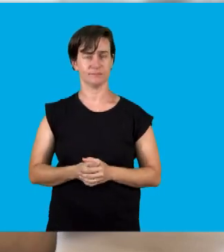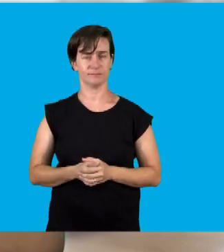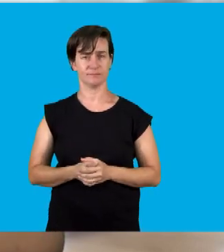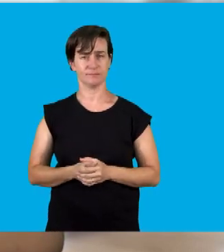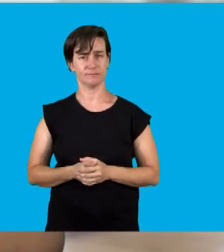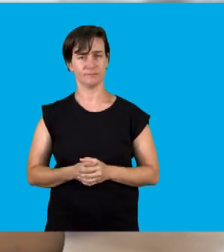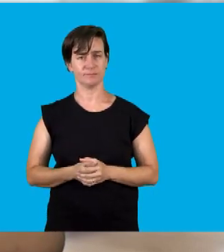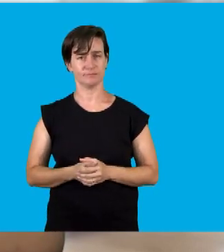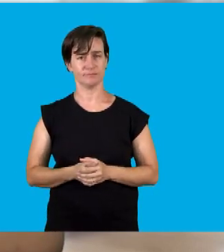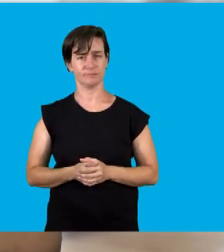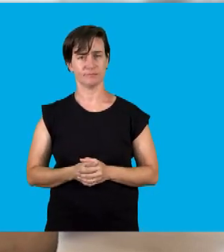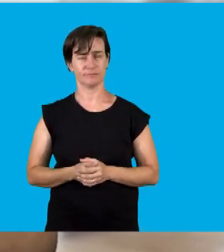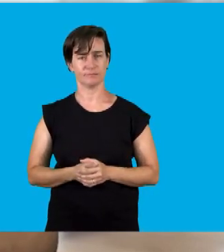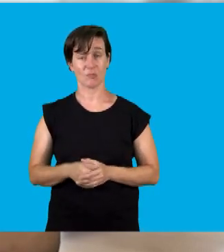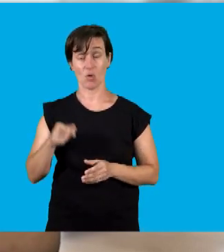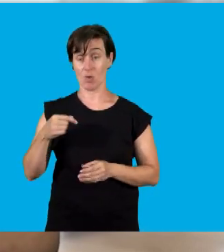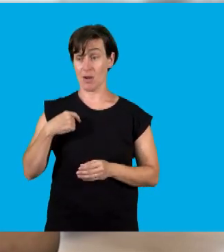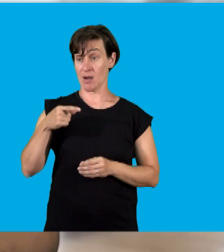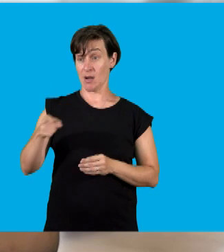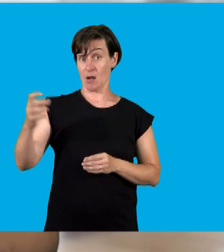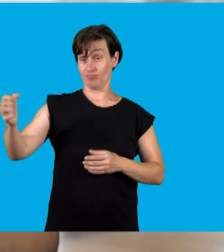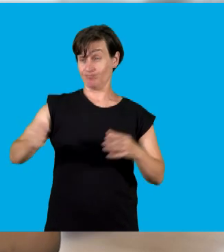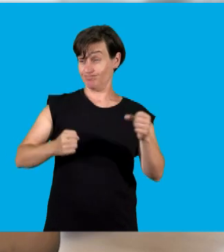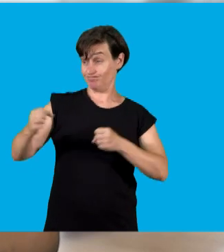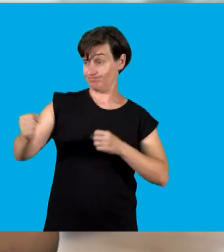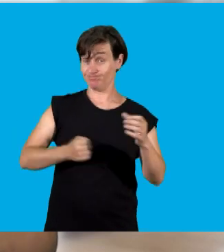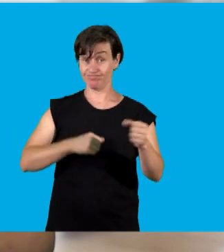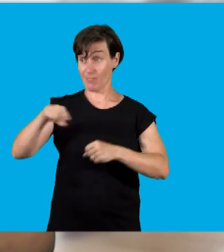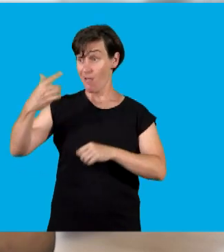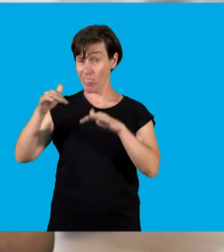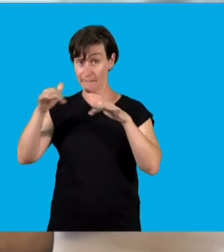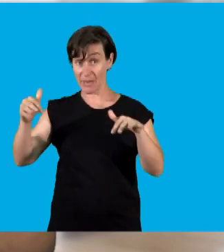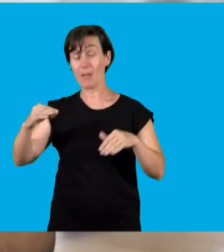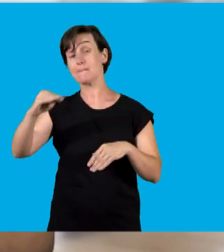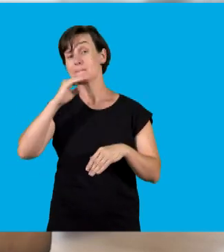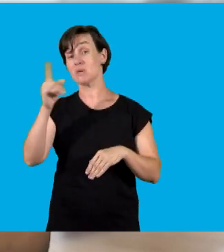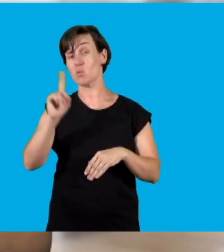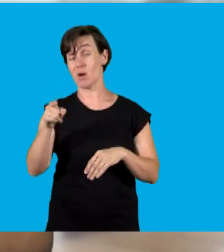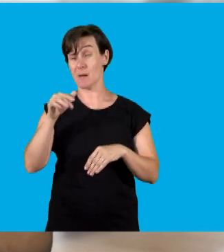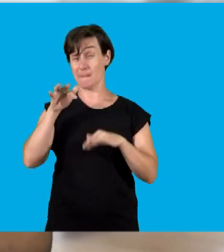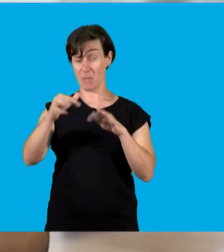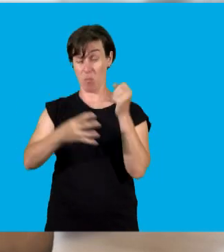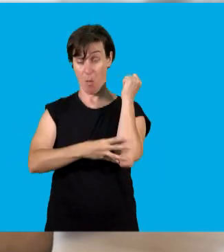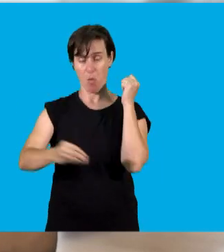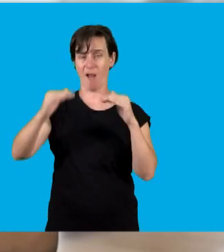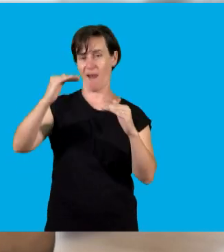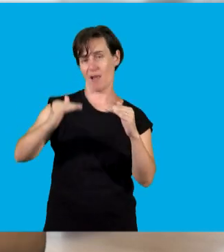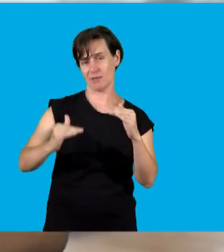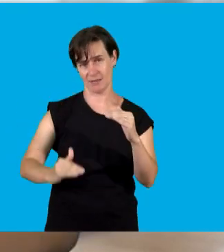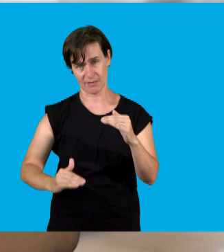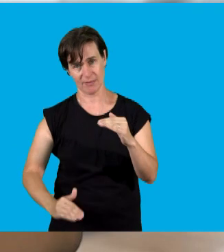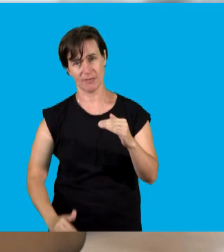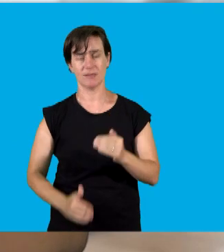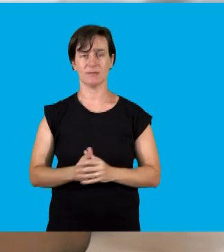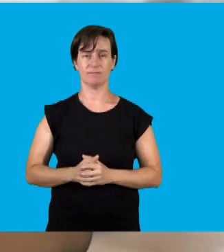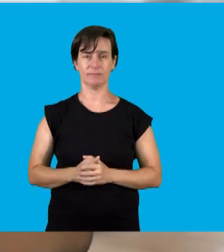business in the informal sector. So by doing so, by employing other people, then it assists in reducing the poverty